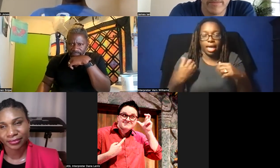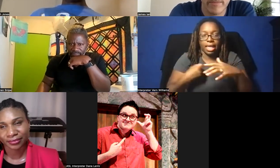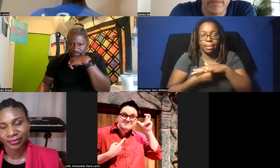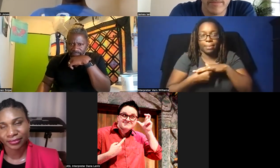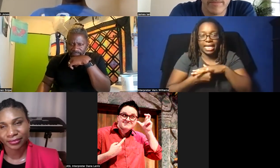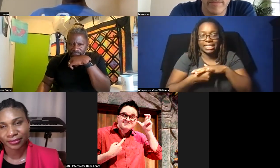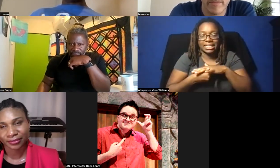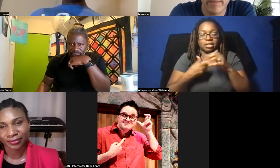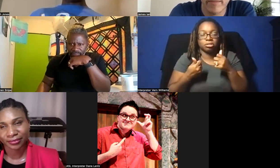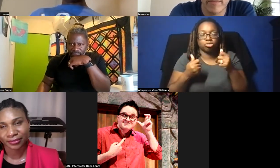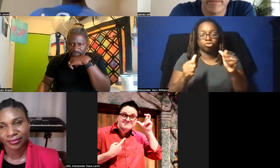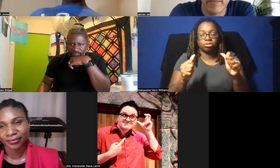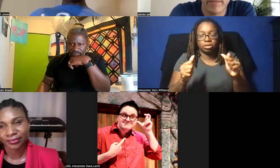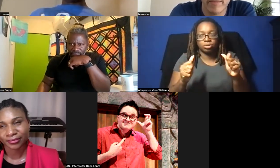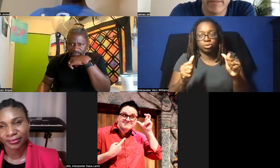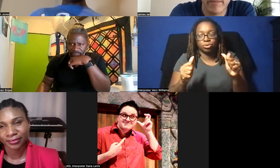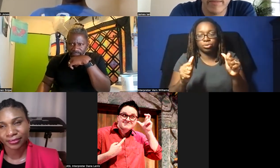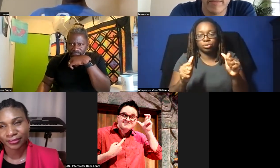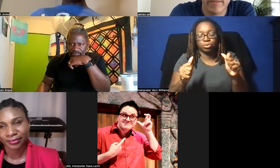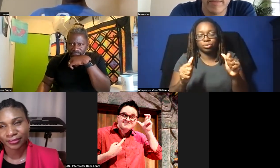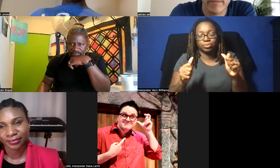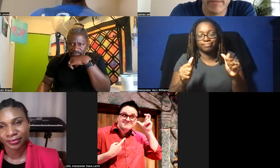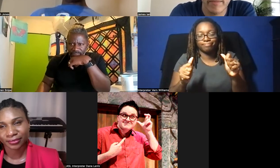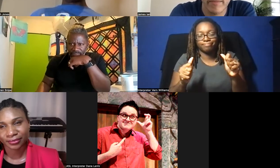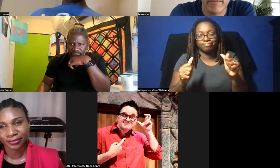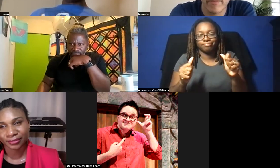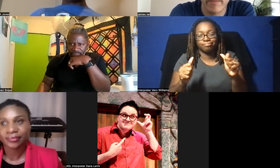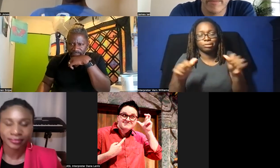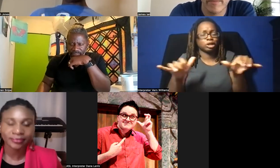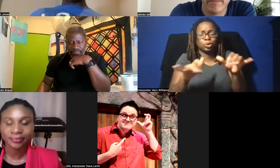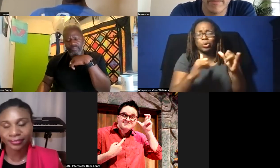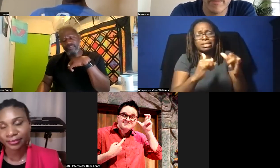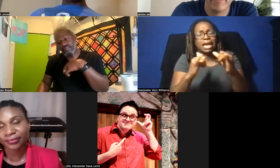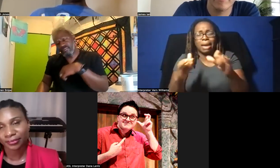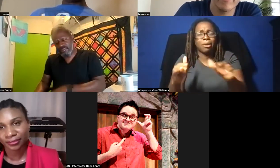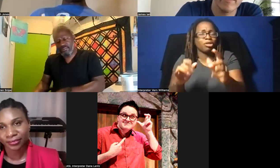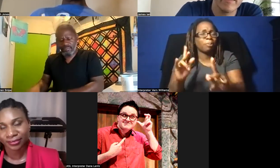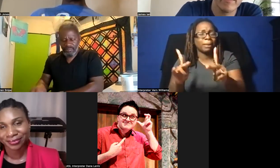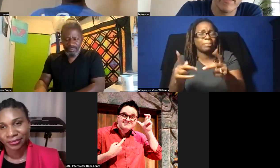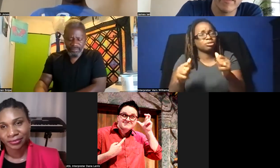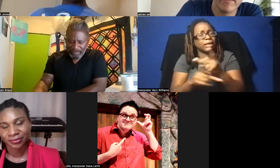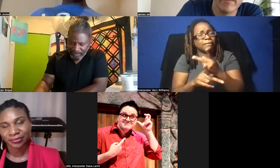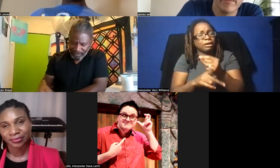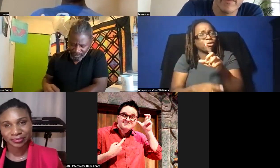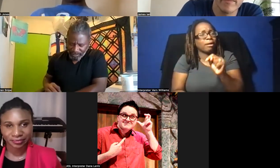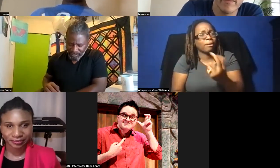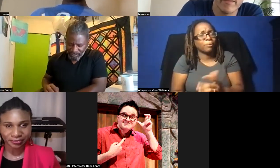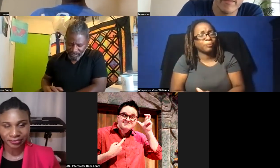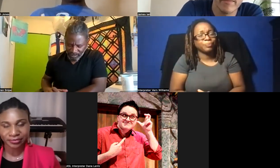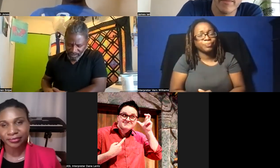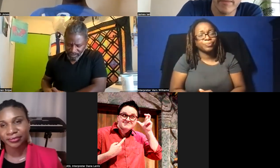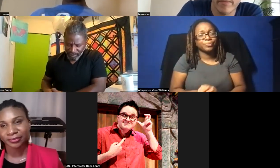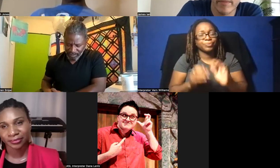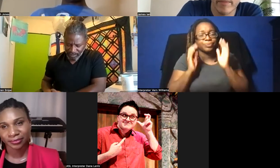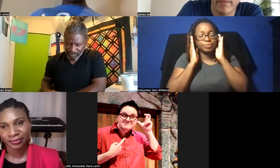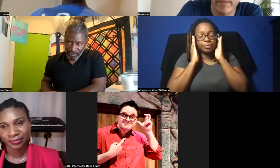trying to just do what everybody else was doing and trying to figure that out, you know?